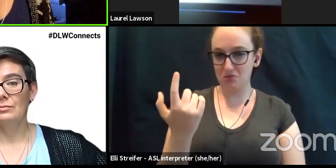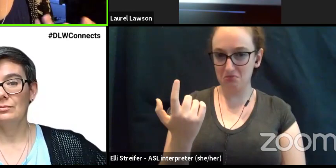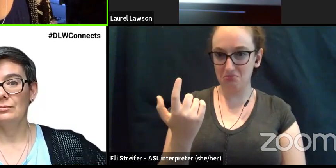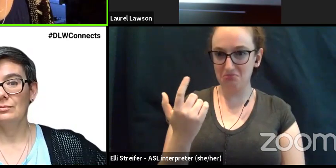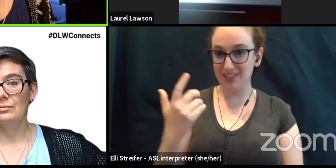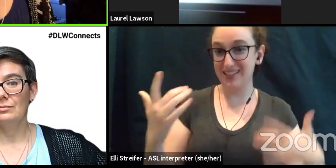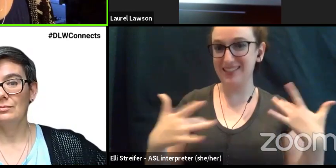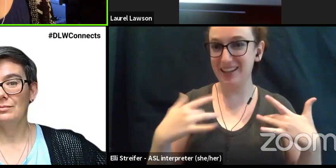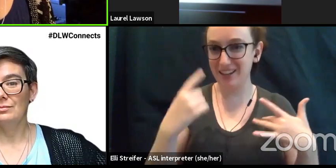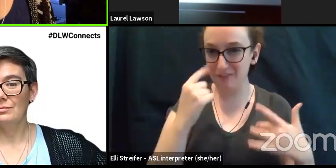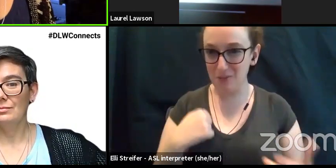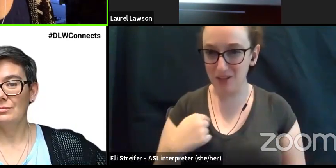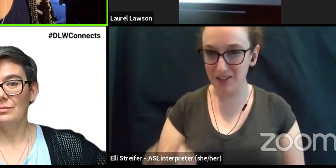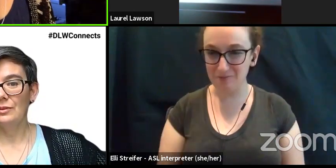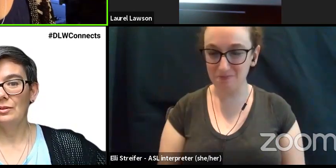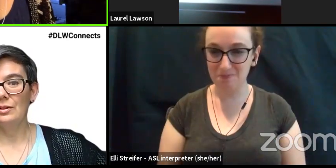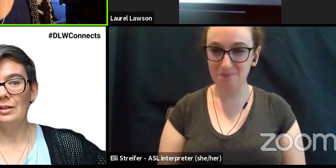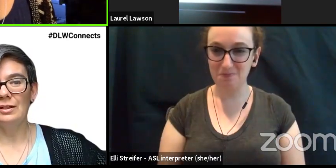exciting to me.